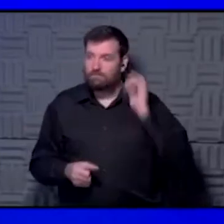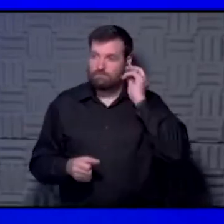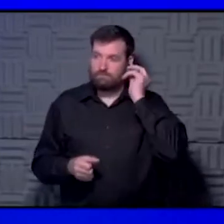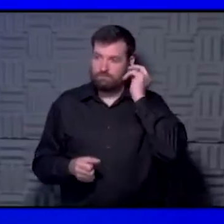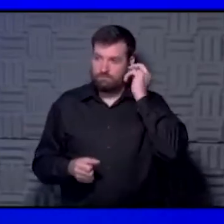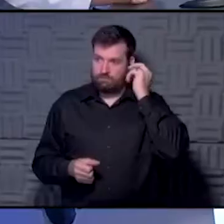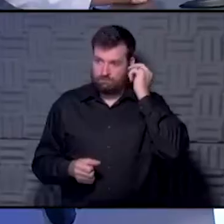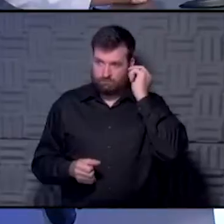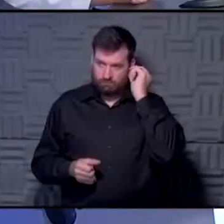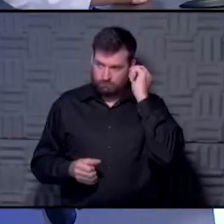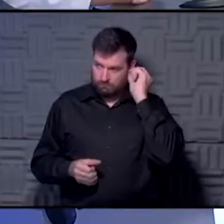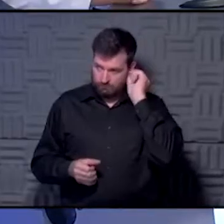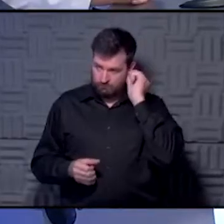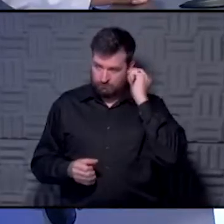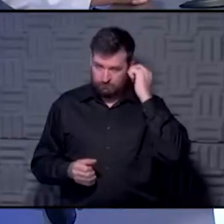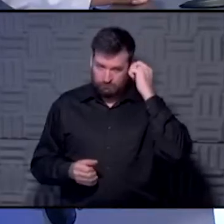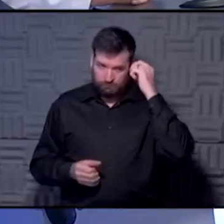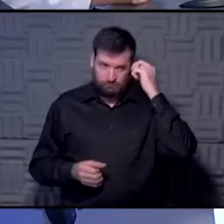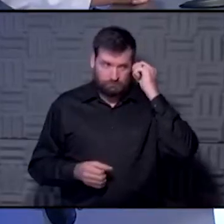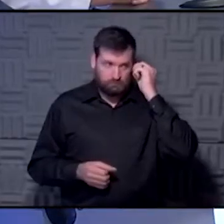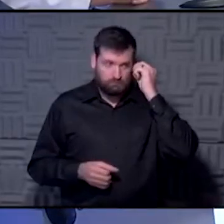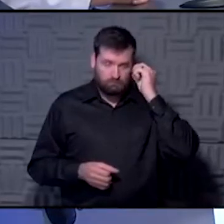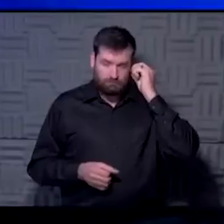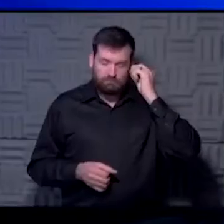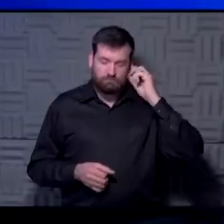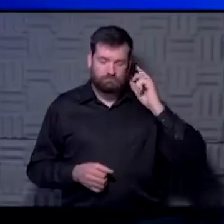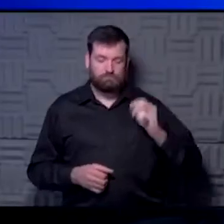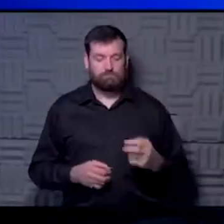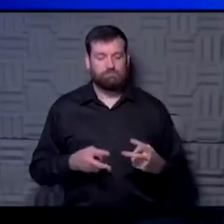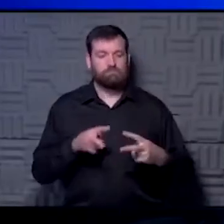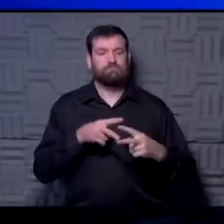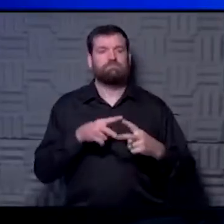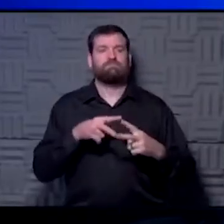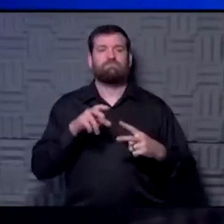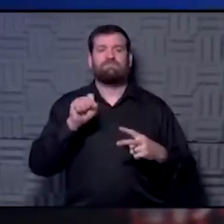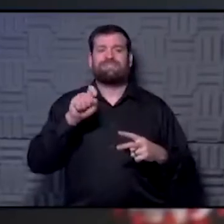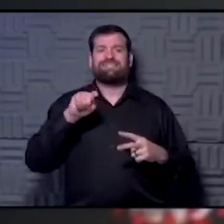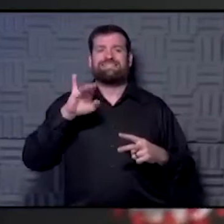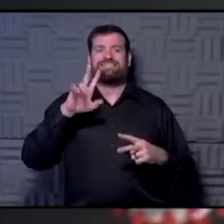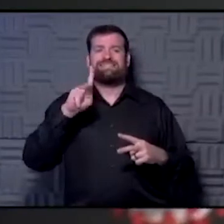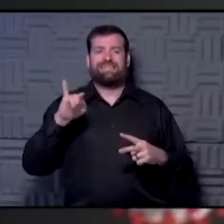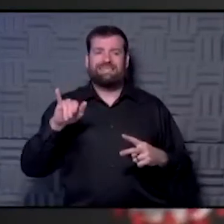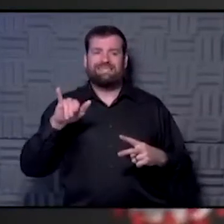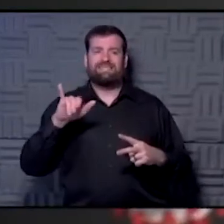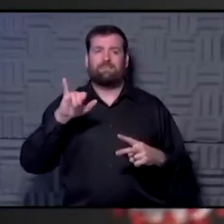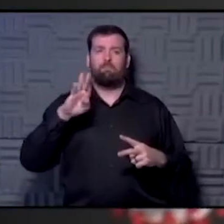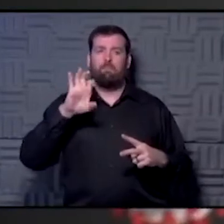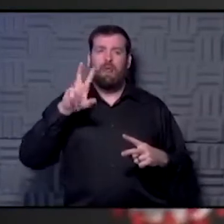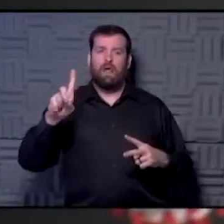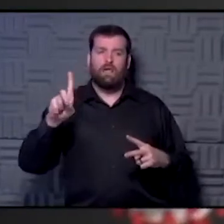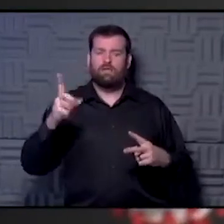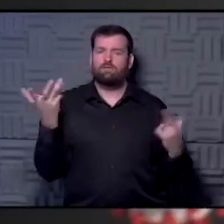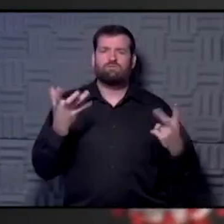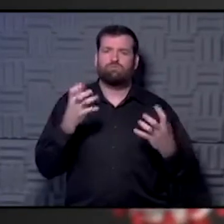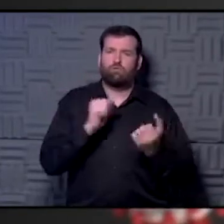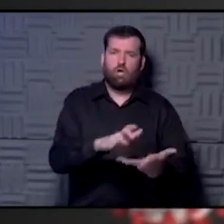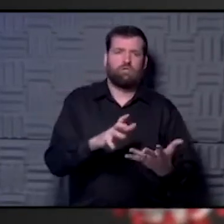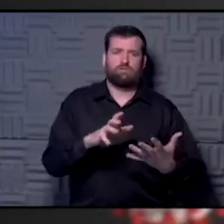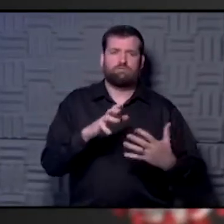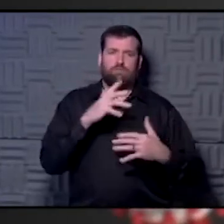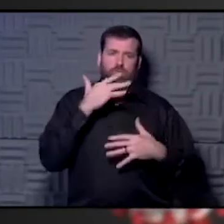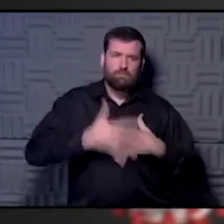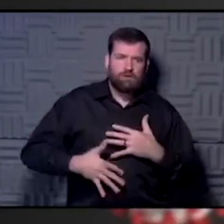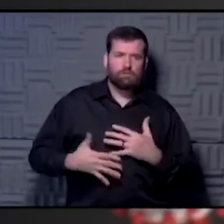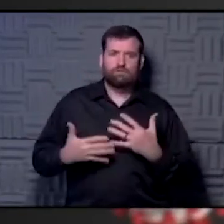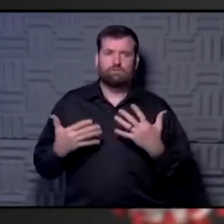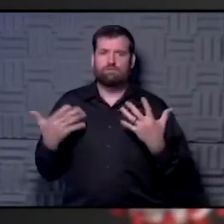Amanda said. Okay. Our next to last question, what is sticky blood caused by COVID? What does it do? Does everybody who gets COVID get sticky